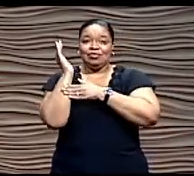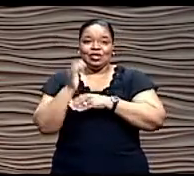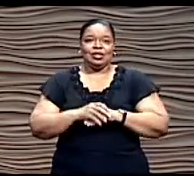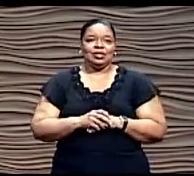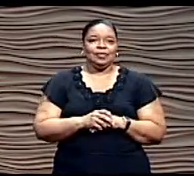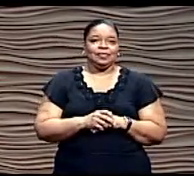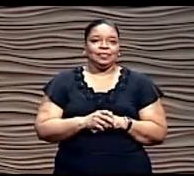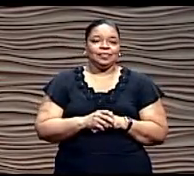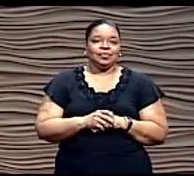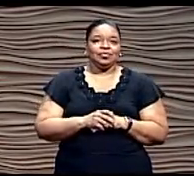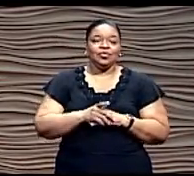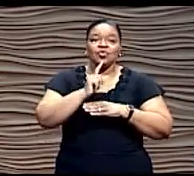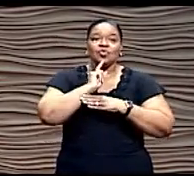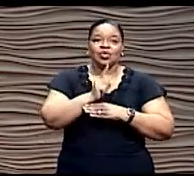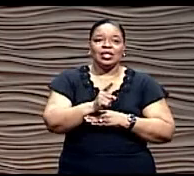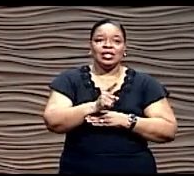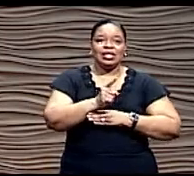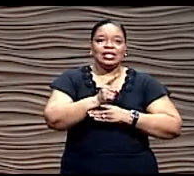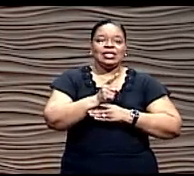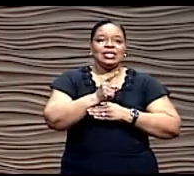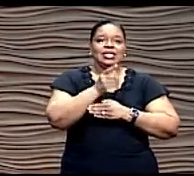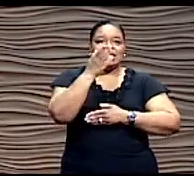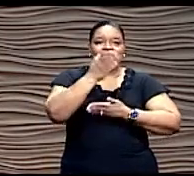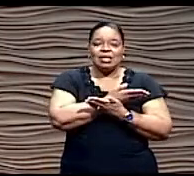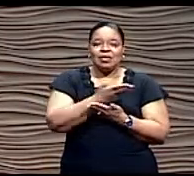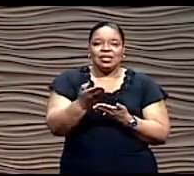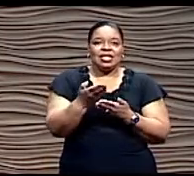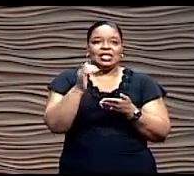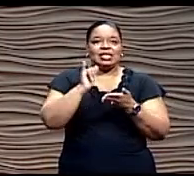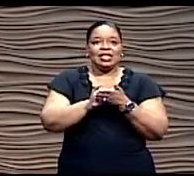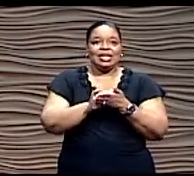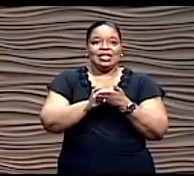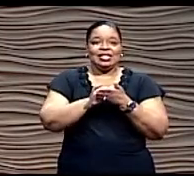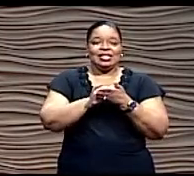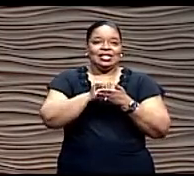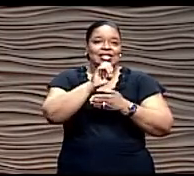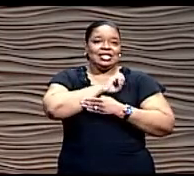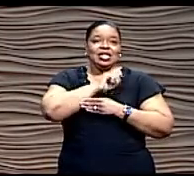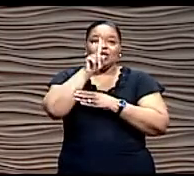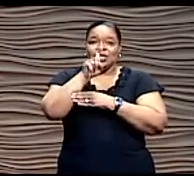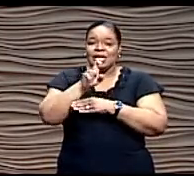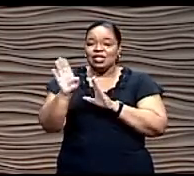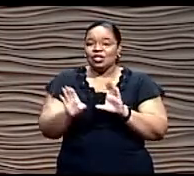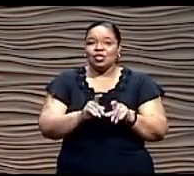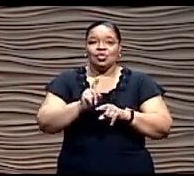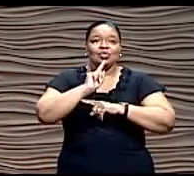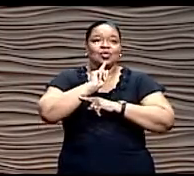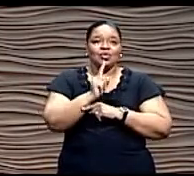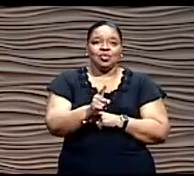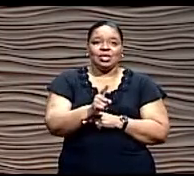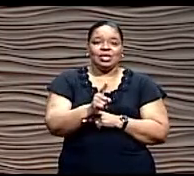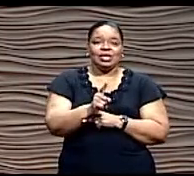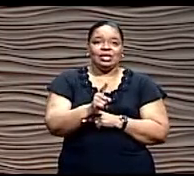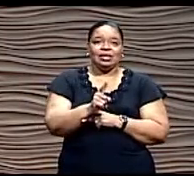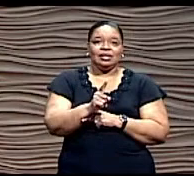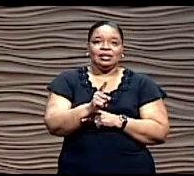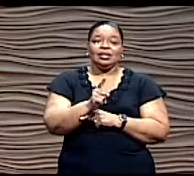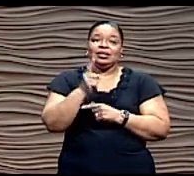fact, some of these things that he's asked to do are borderline